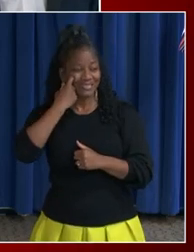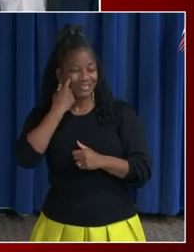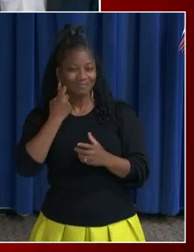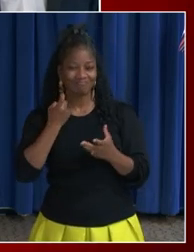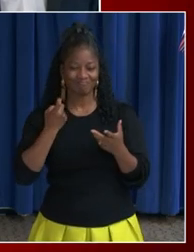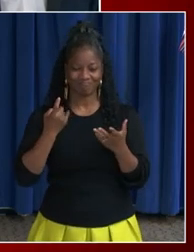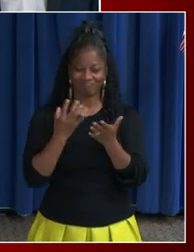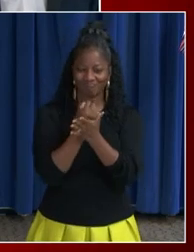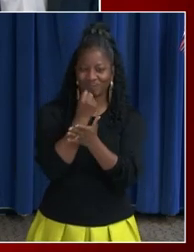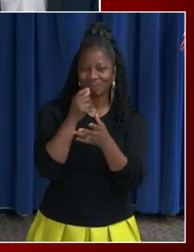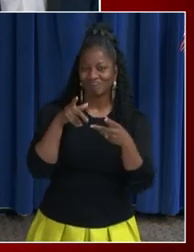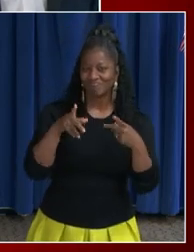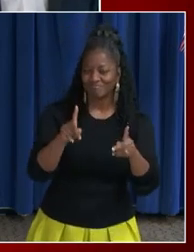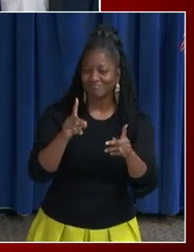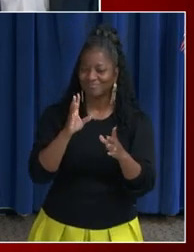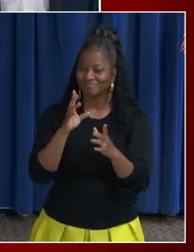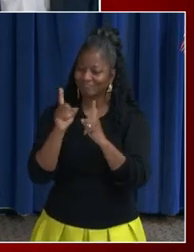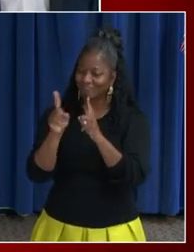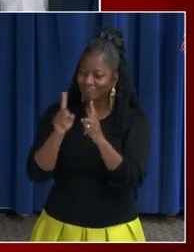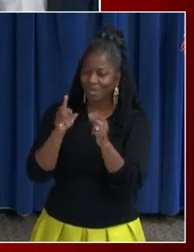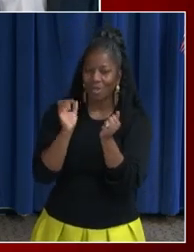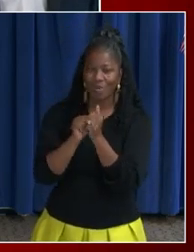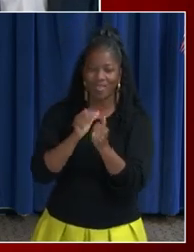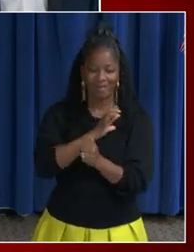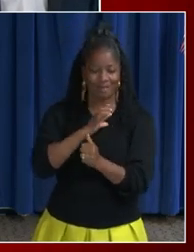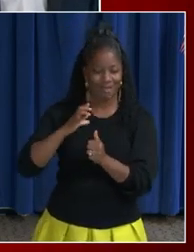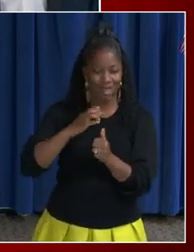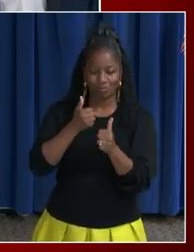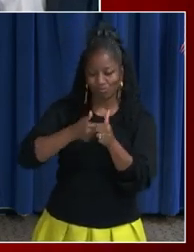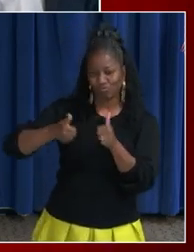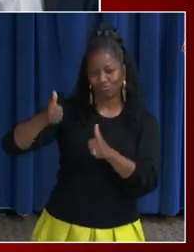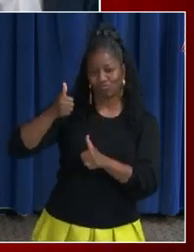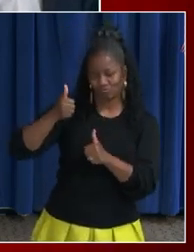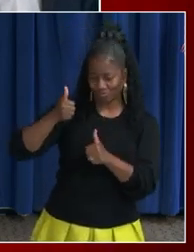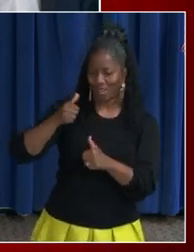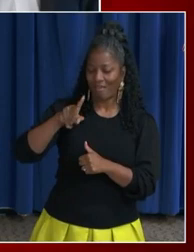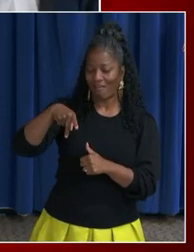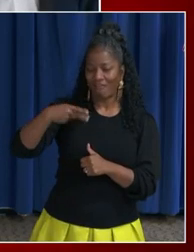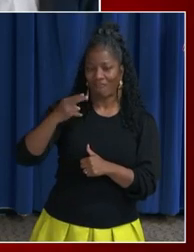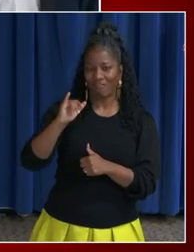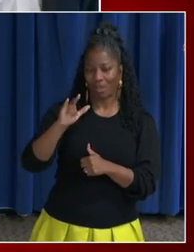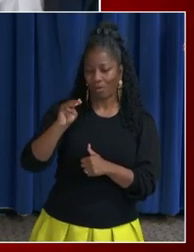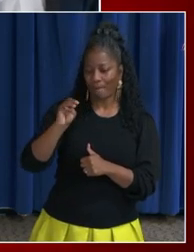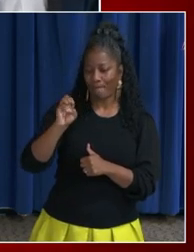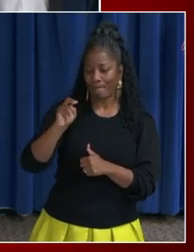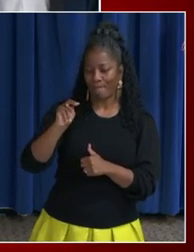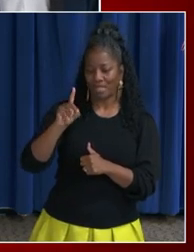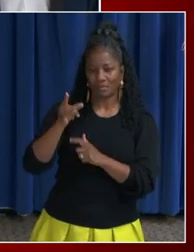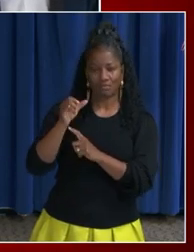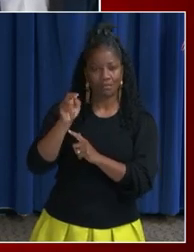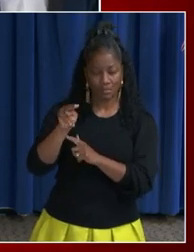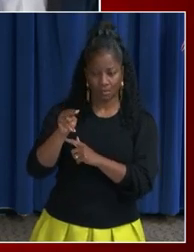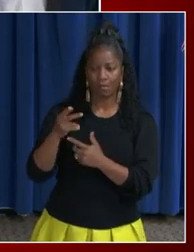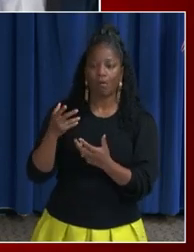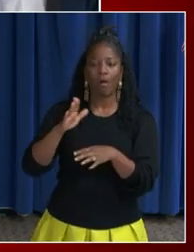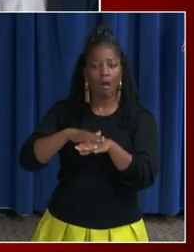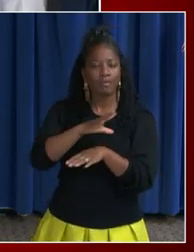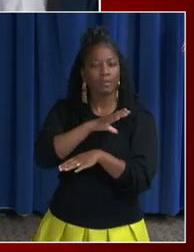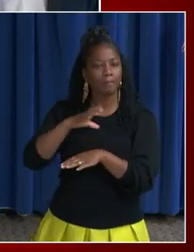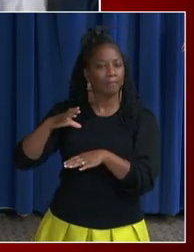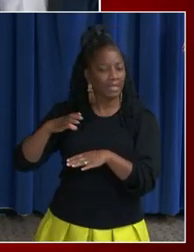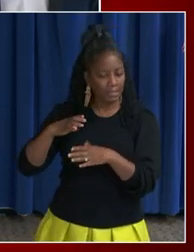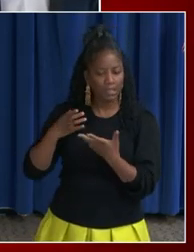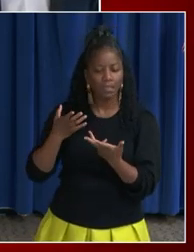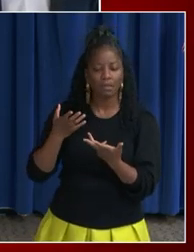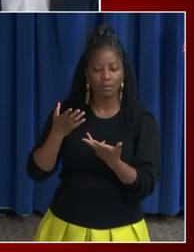with District of Columbia Council Chairman Phil Mendelson and Committee on Business and Economic Development Chair